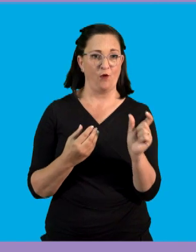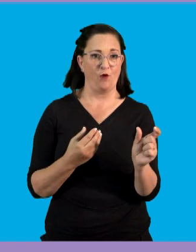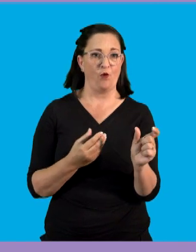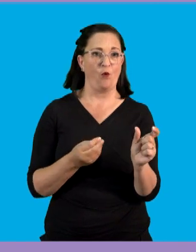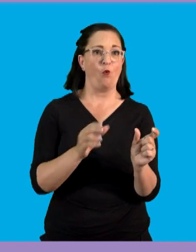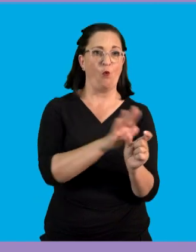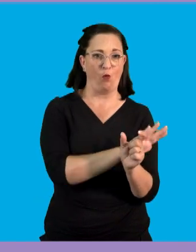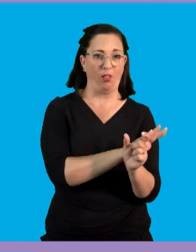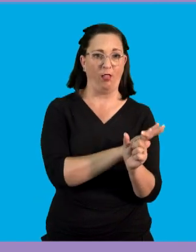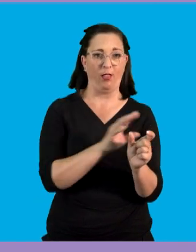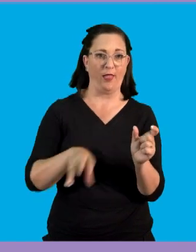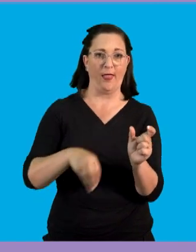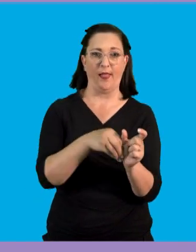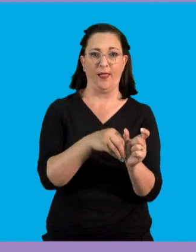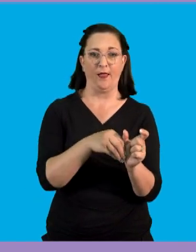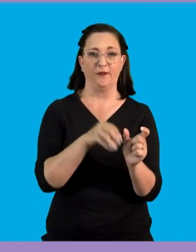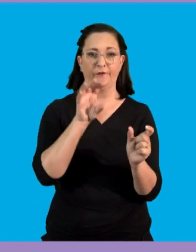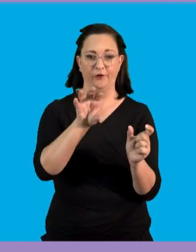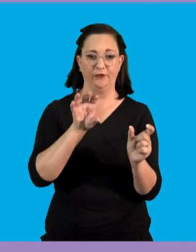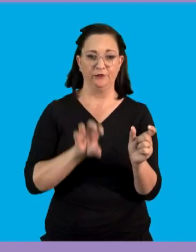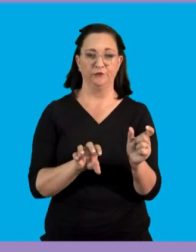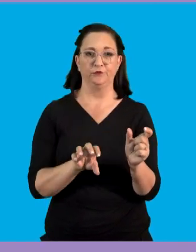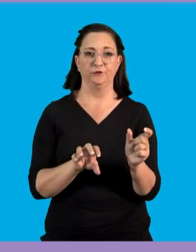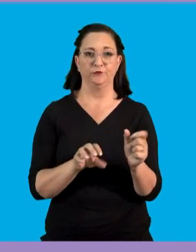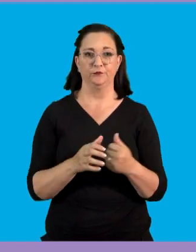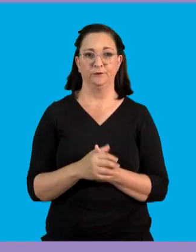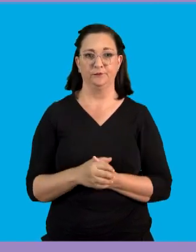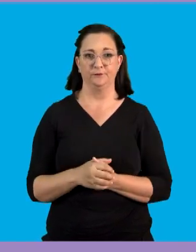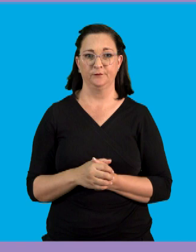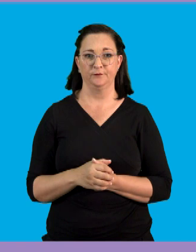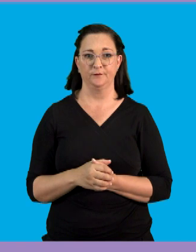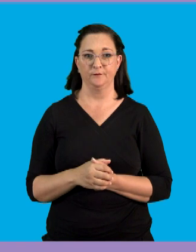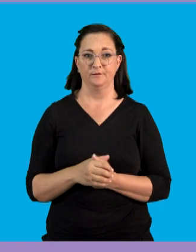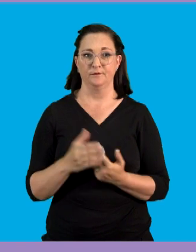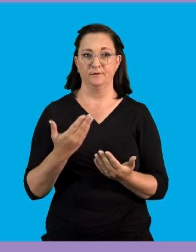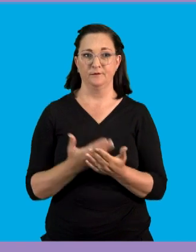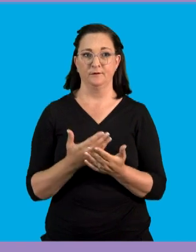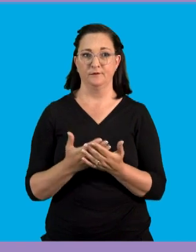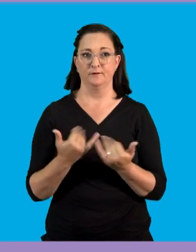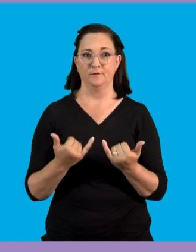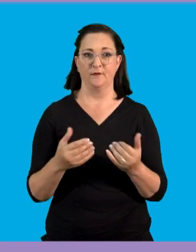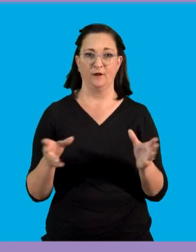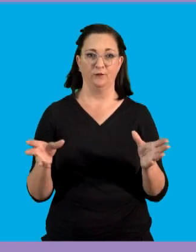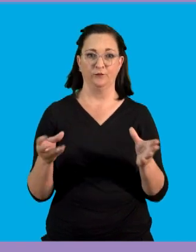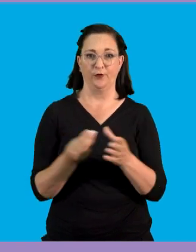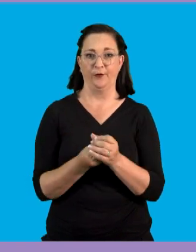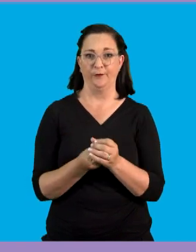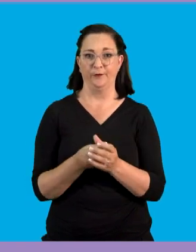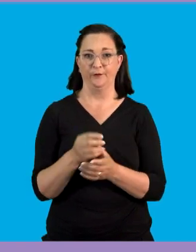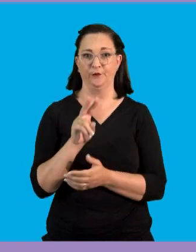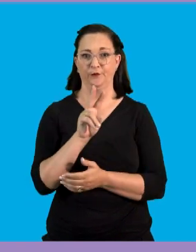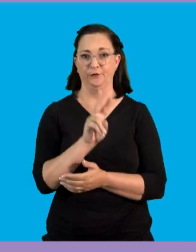I have a whole number and I am adding a common fraction, then I can just now write them together